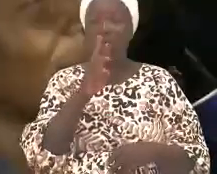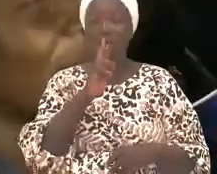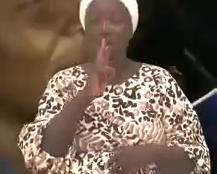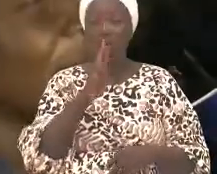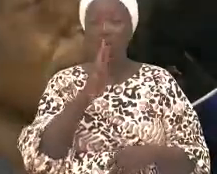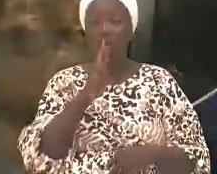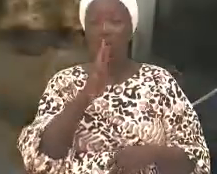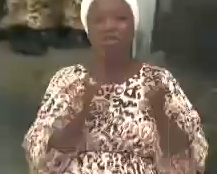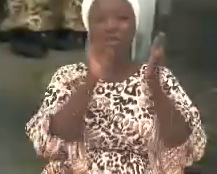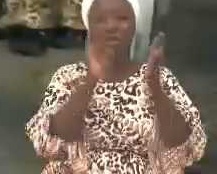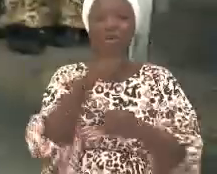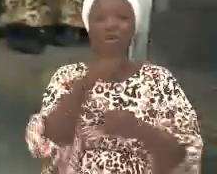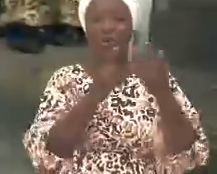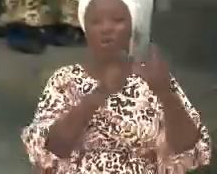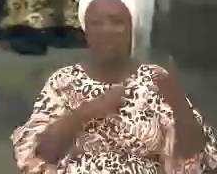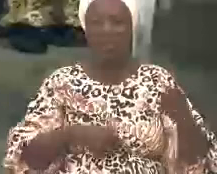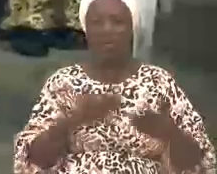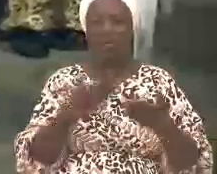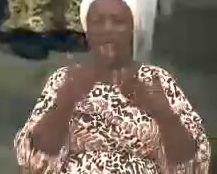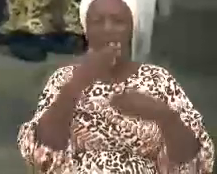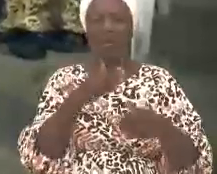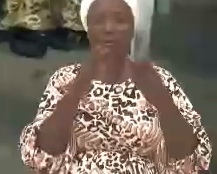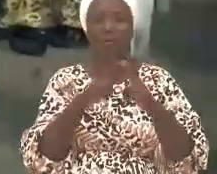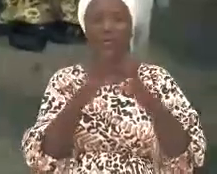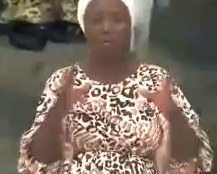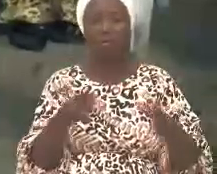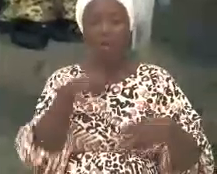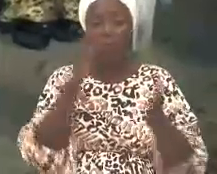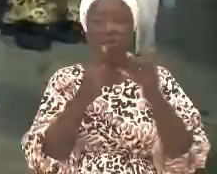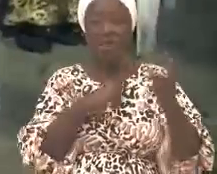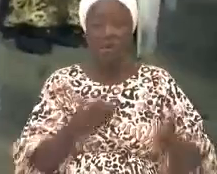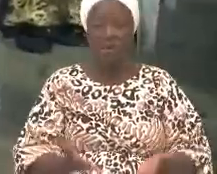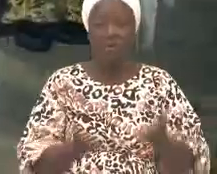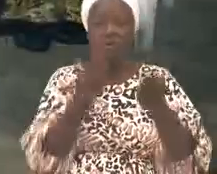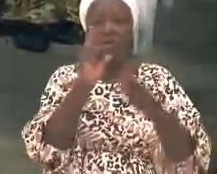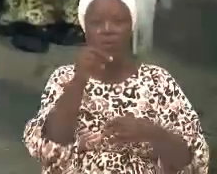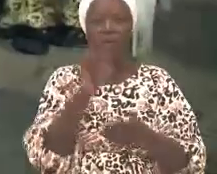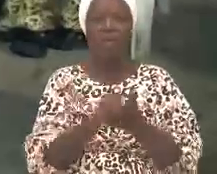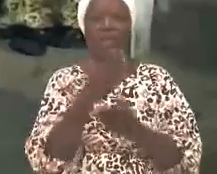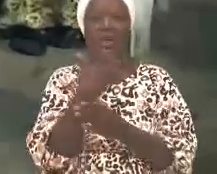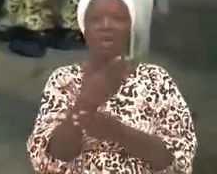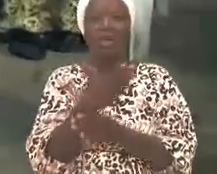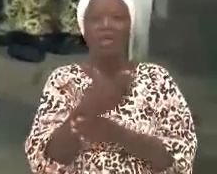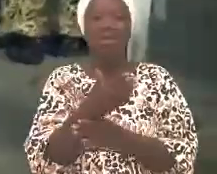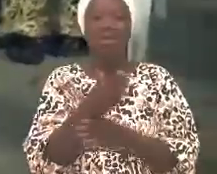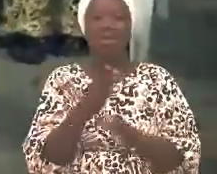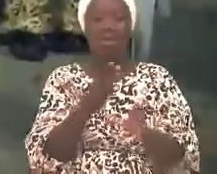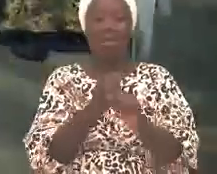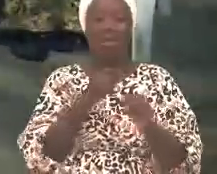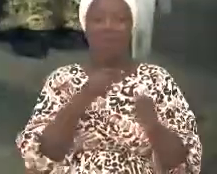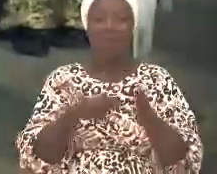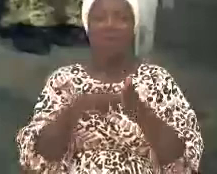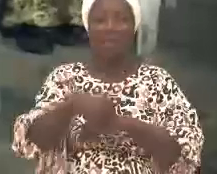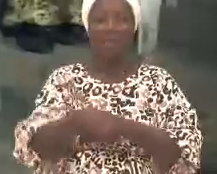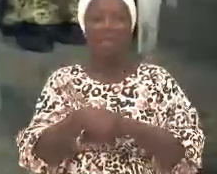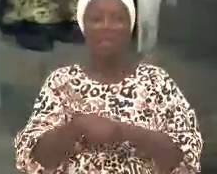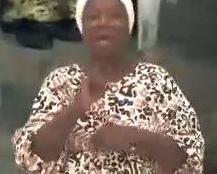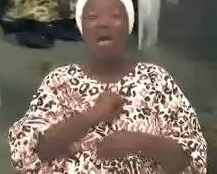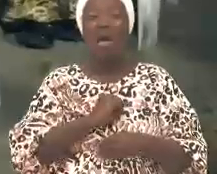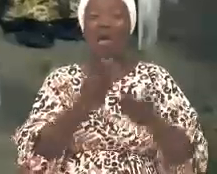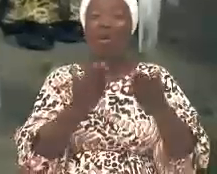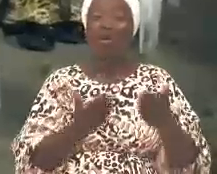very much there. Praise the Lord. Raise up that hand. You say, tonight I want a real